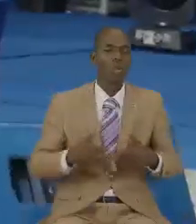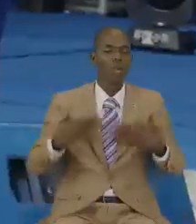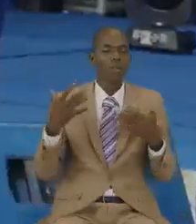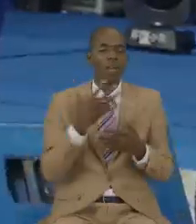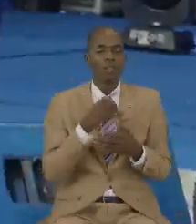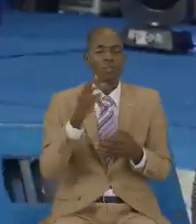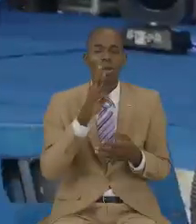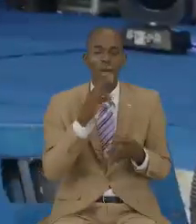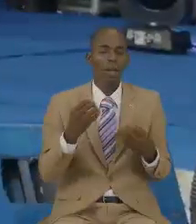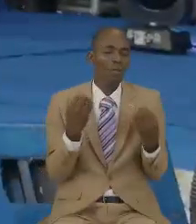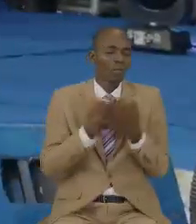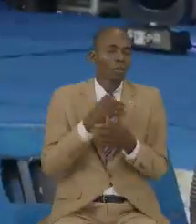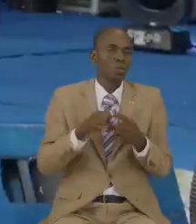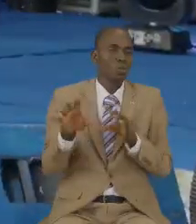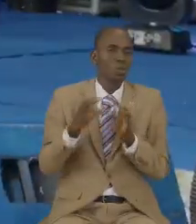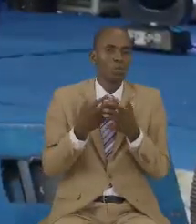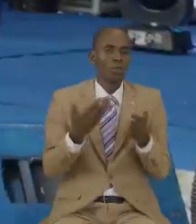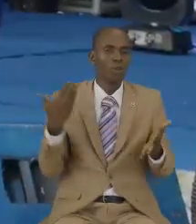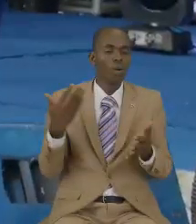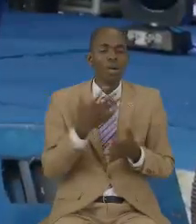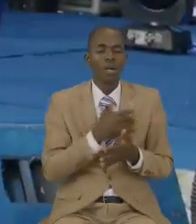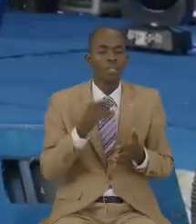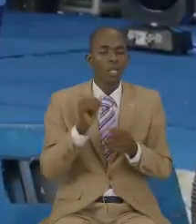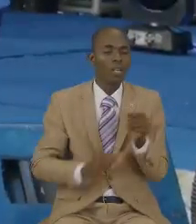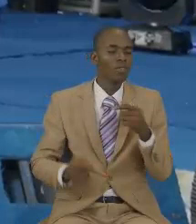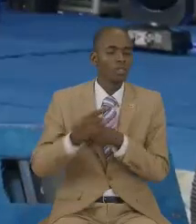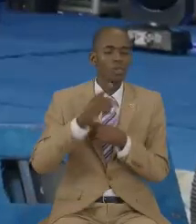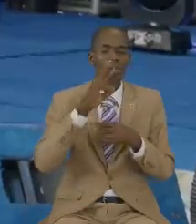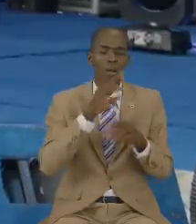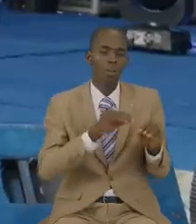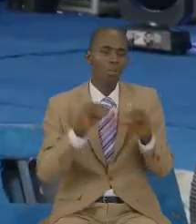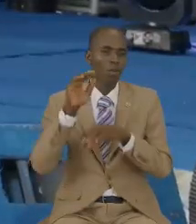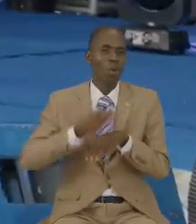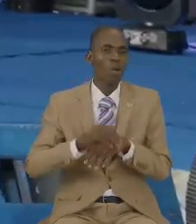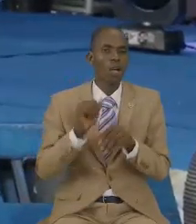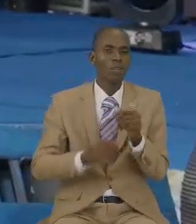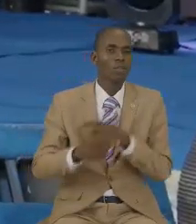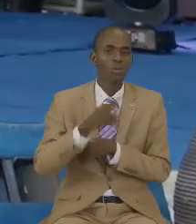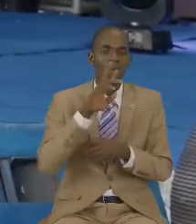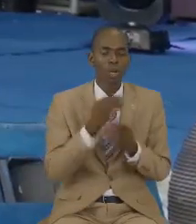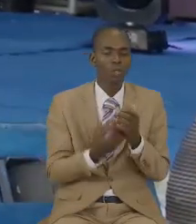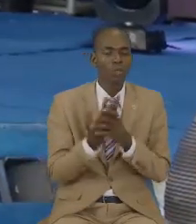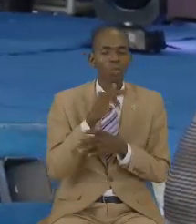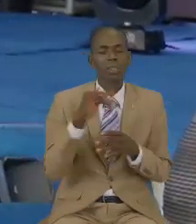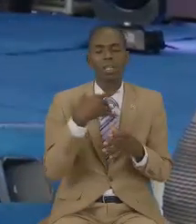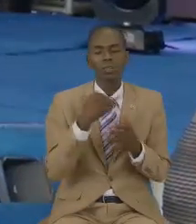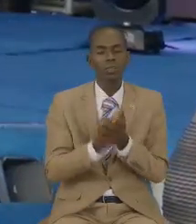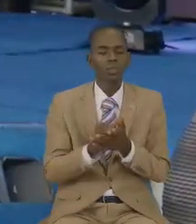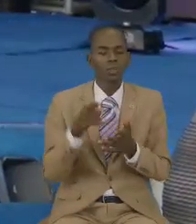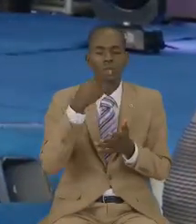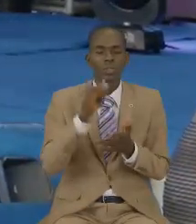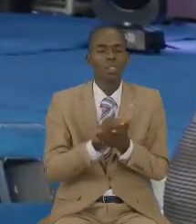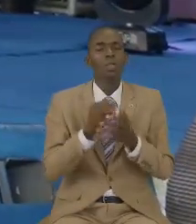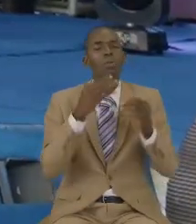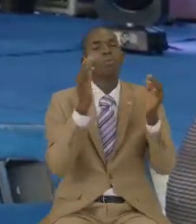do before, and every day you're moving on, every day you are growing, and you say, praise the Lord, by the time